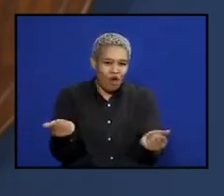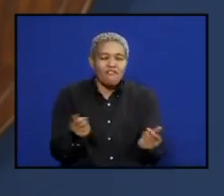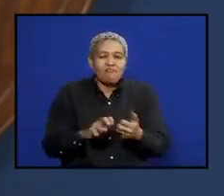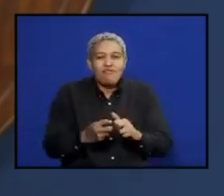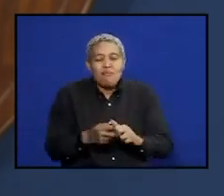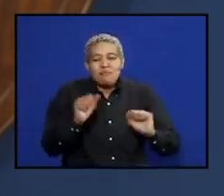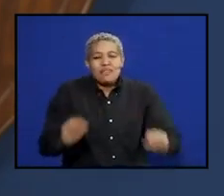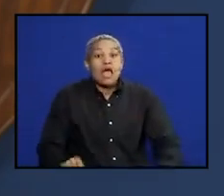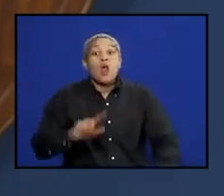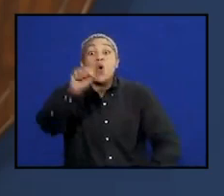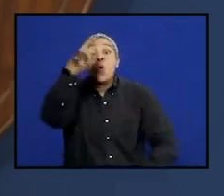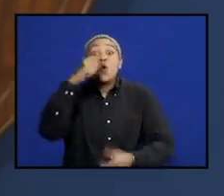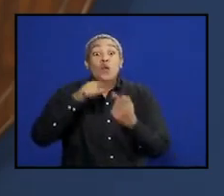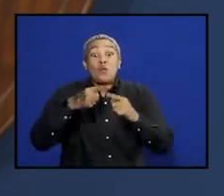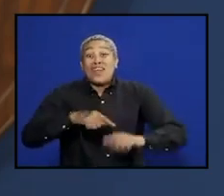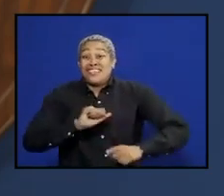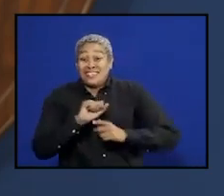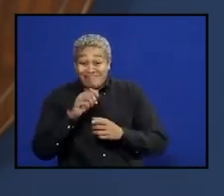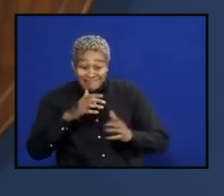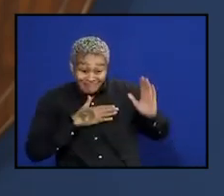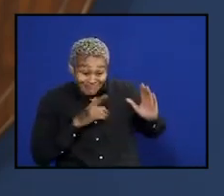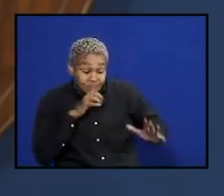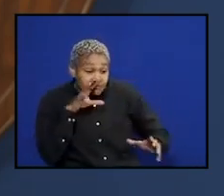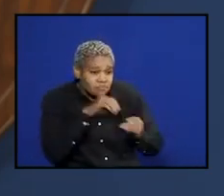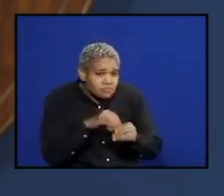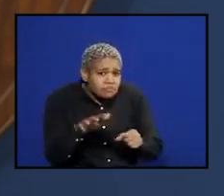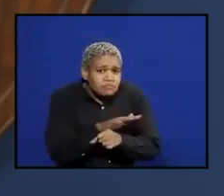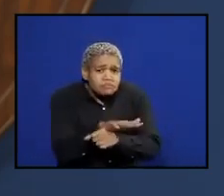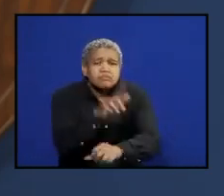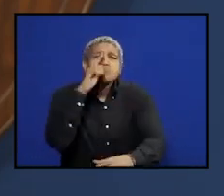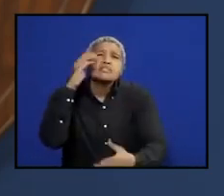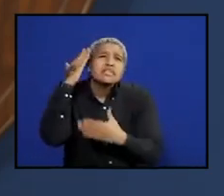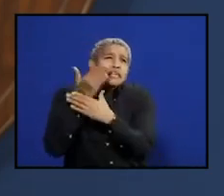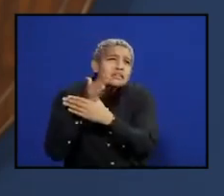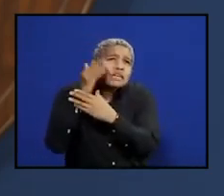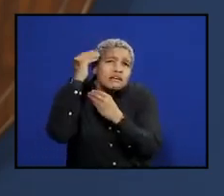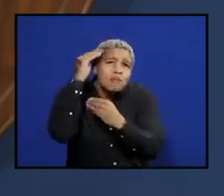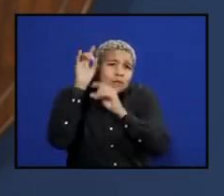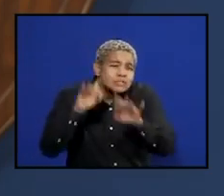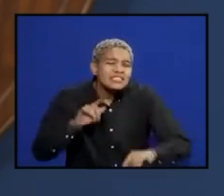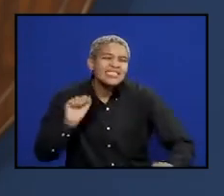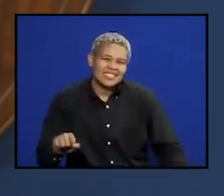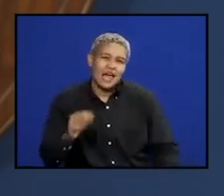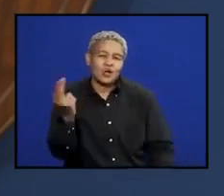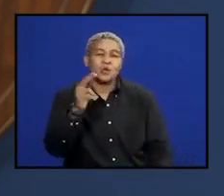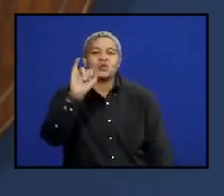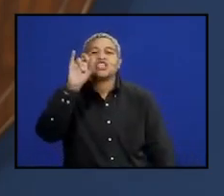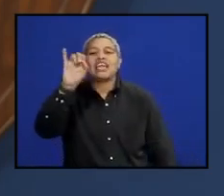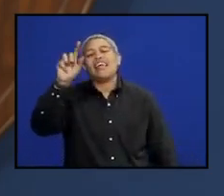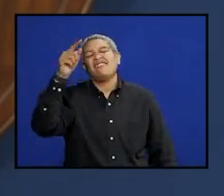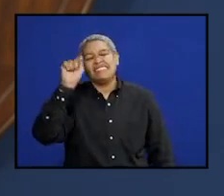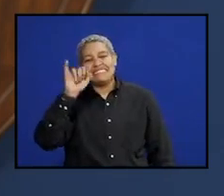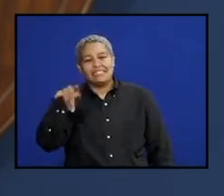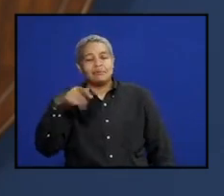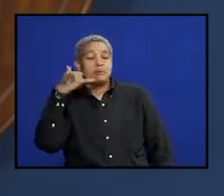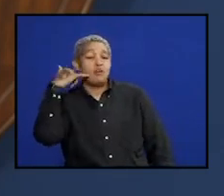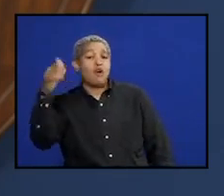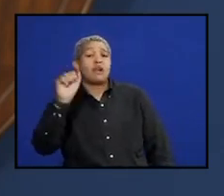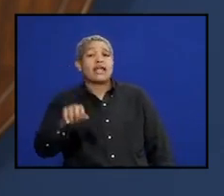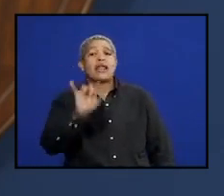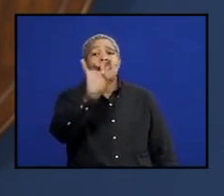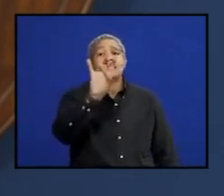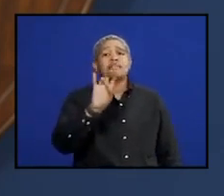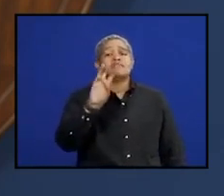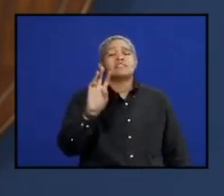information and fully participate can we curb the violence in our nation. You can do so by using the JDF tip line at 876